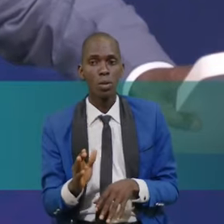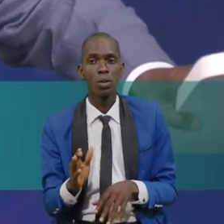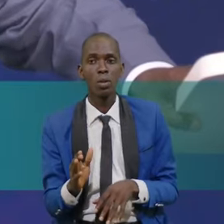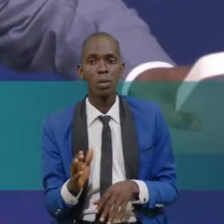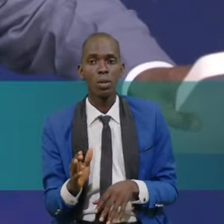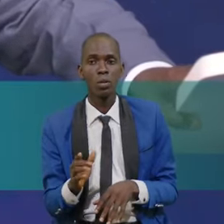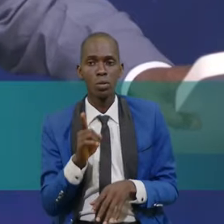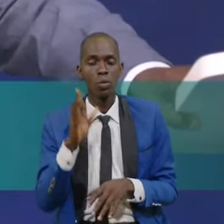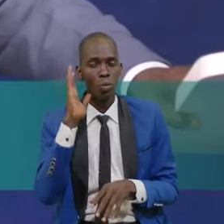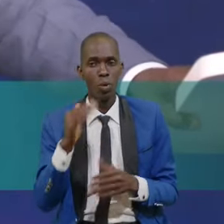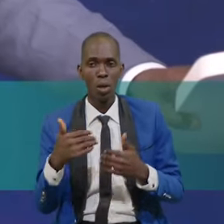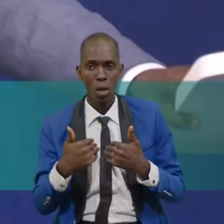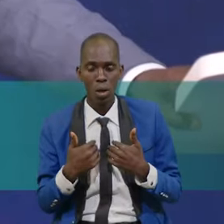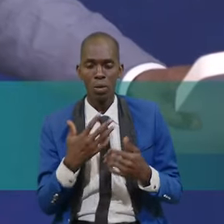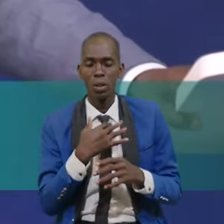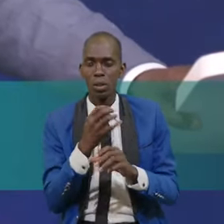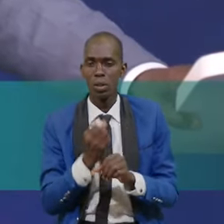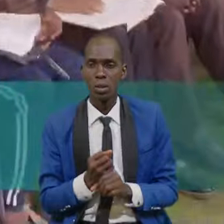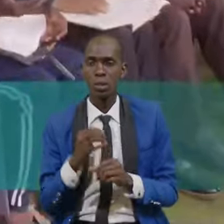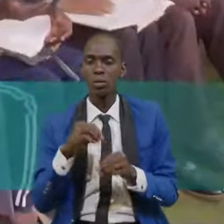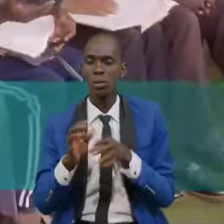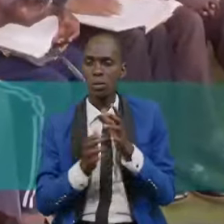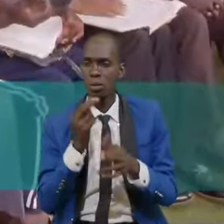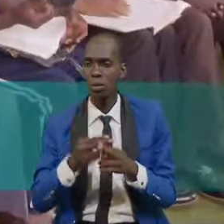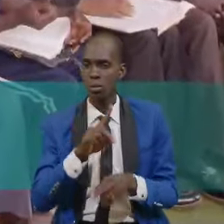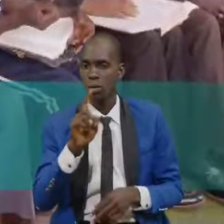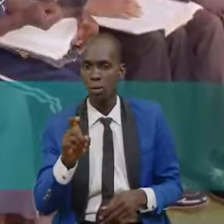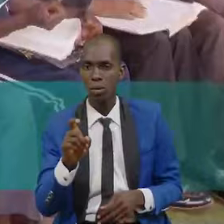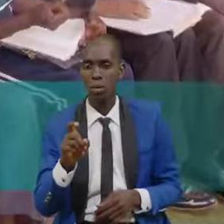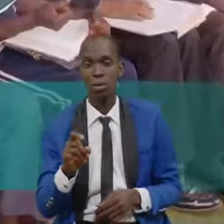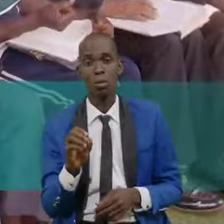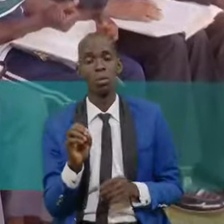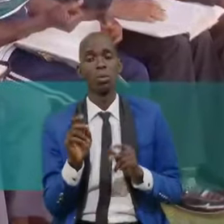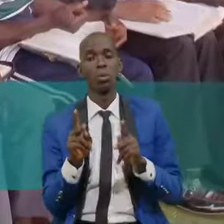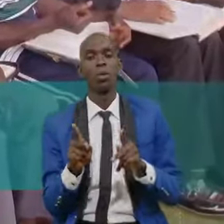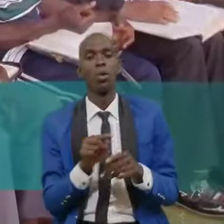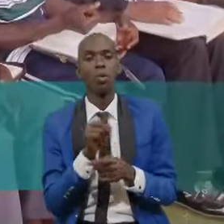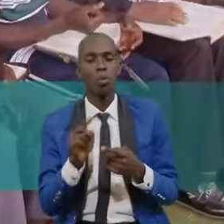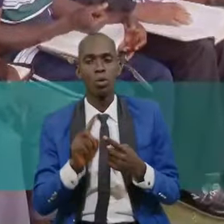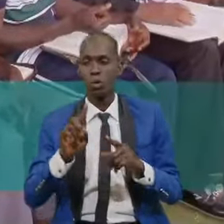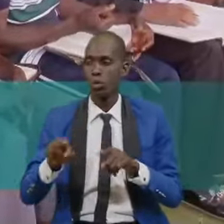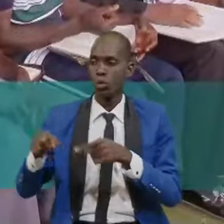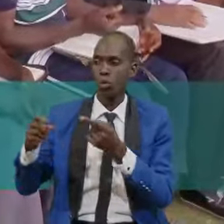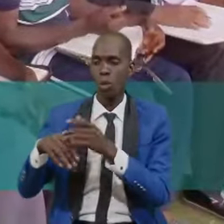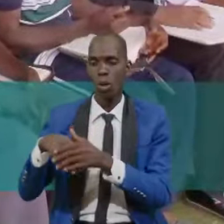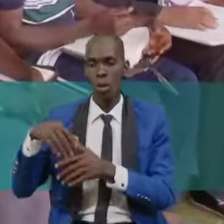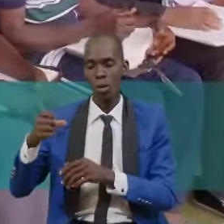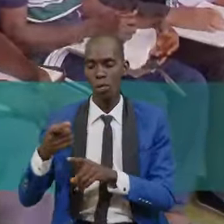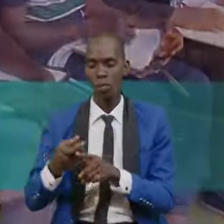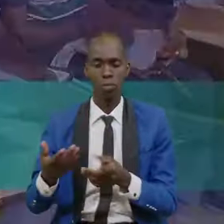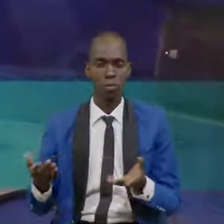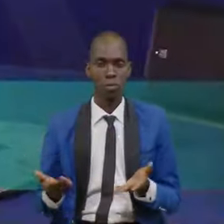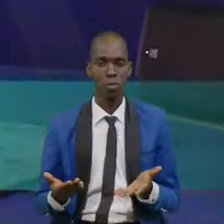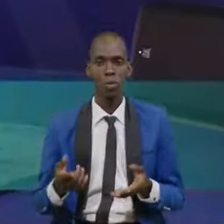you will have and receive in Jesus' name? When you go out of the meeting, you